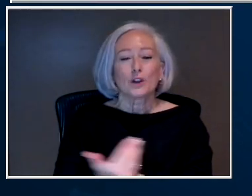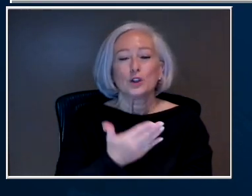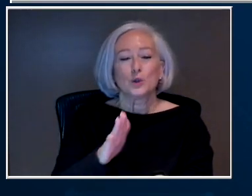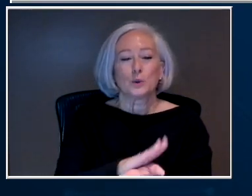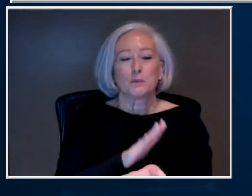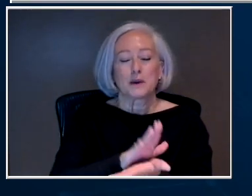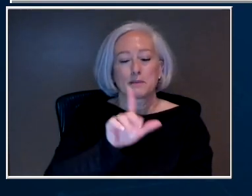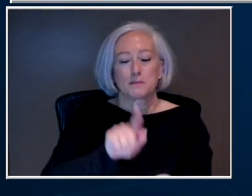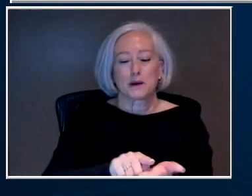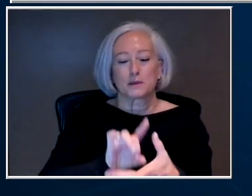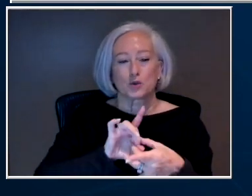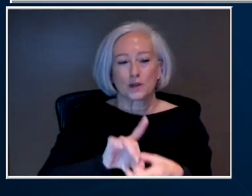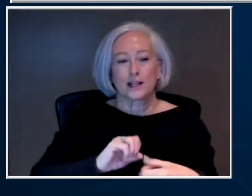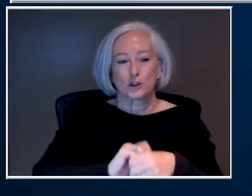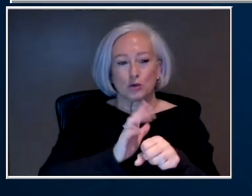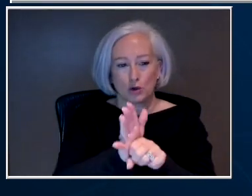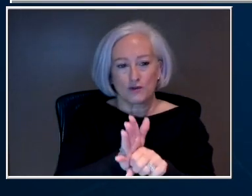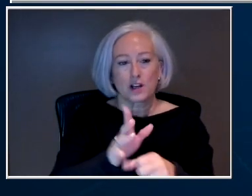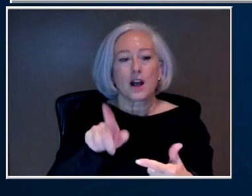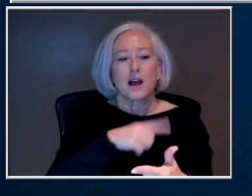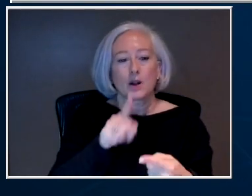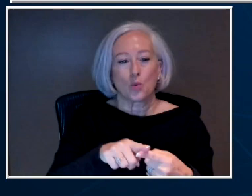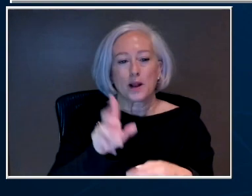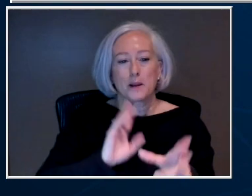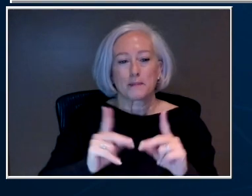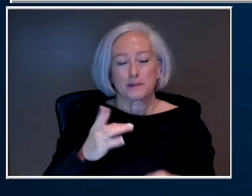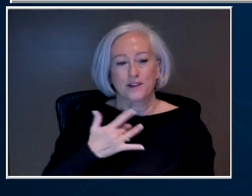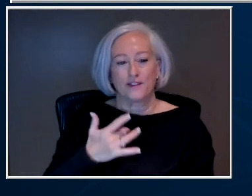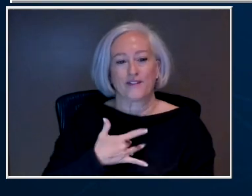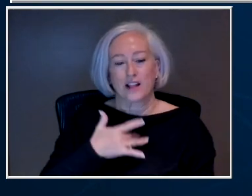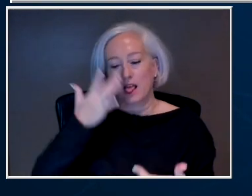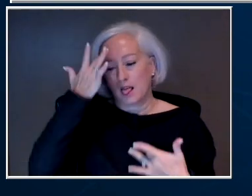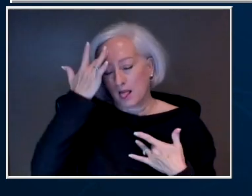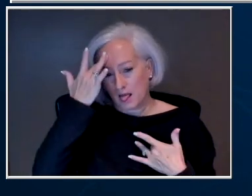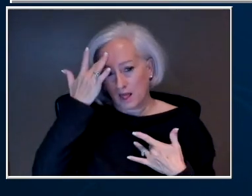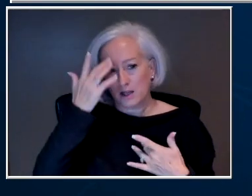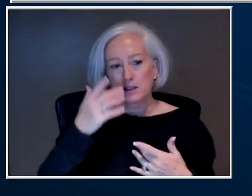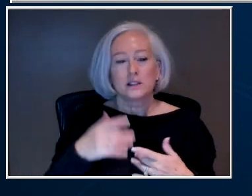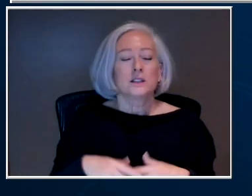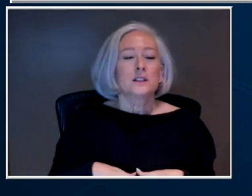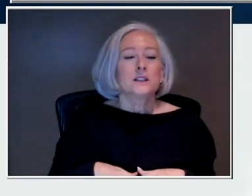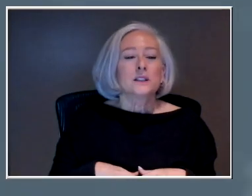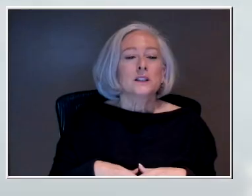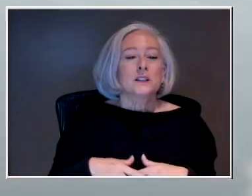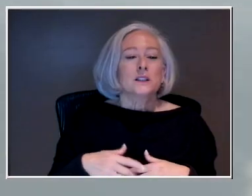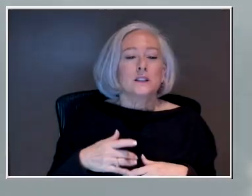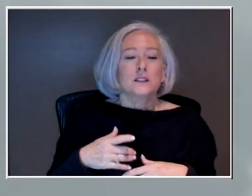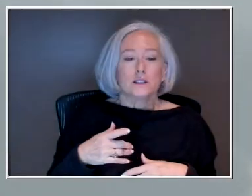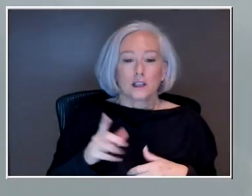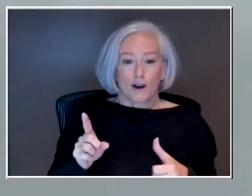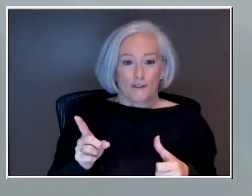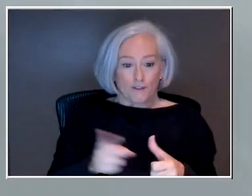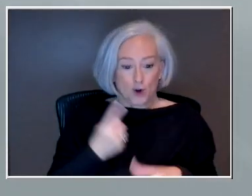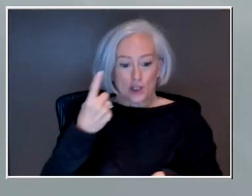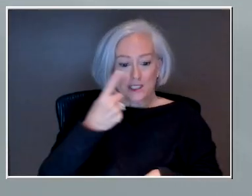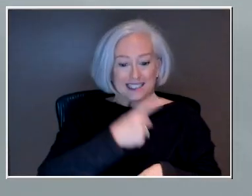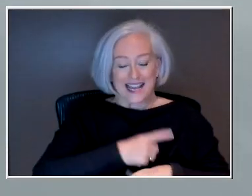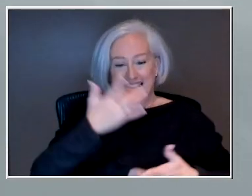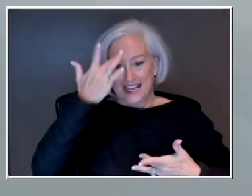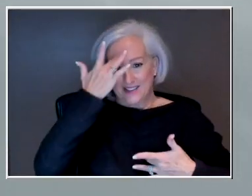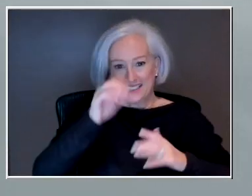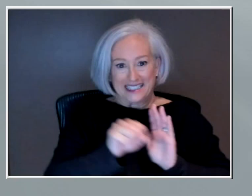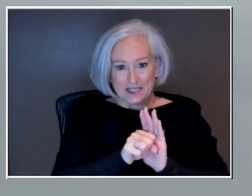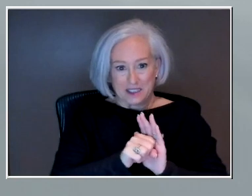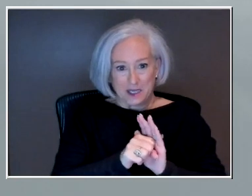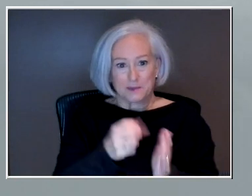and when people start to feel the symptoms. Researchers argued that taking a COVID test on the first day of symptoms might give you a false